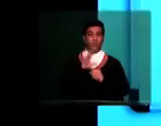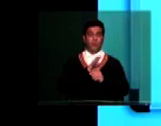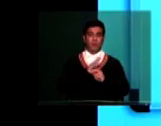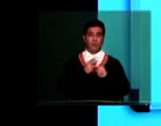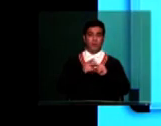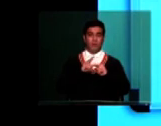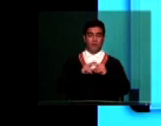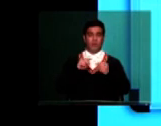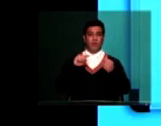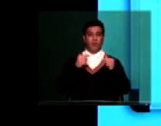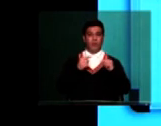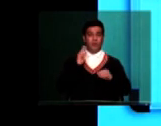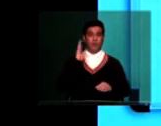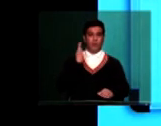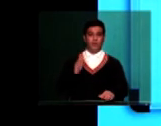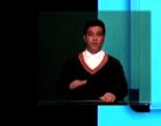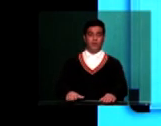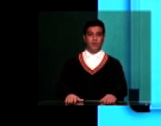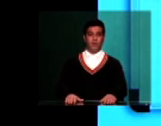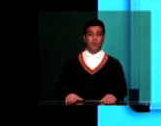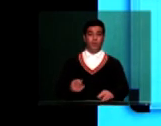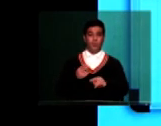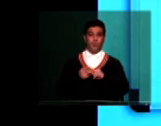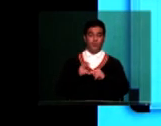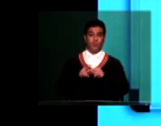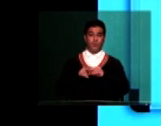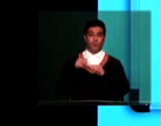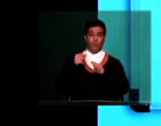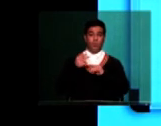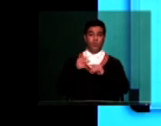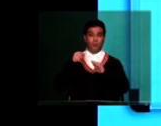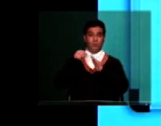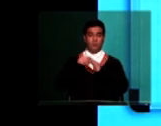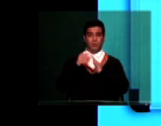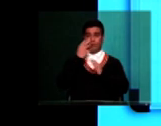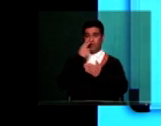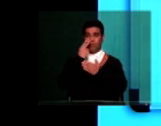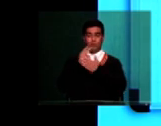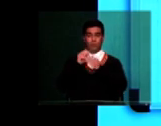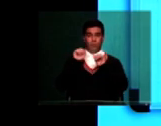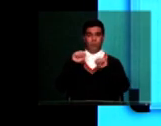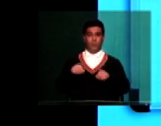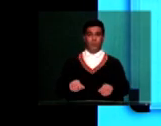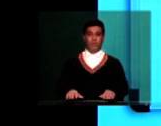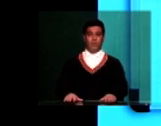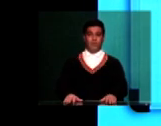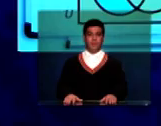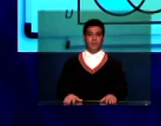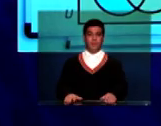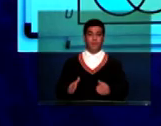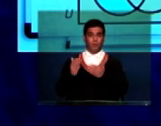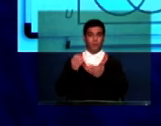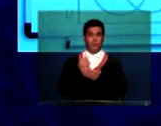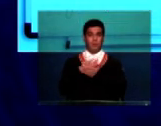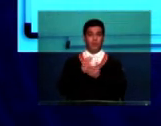hodisa qarama-qarshi hodisadir. Buni ushbu rasm orqali ko'rishingiz mumkin. Mana